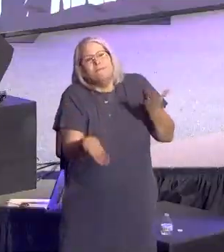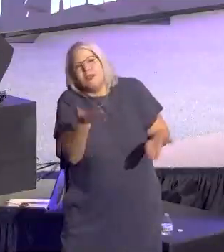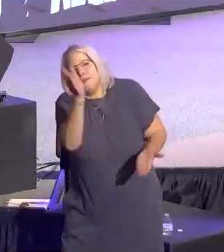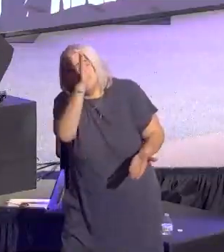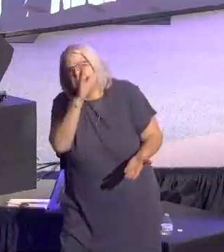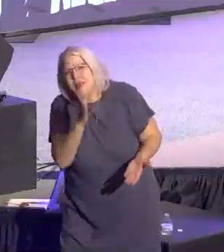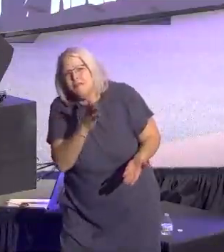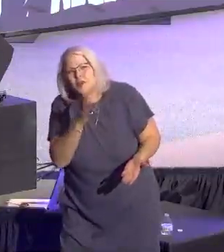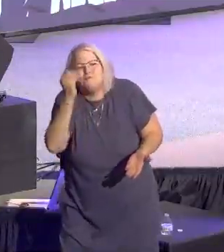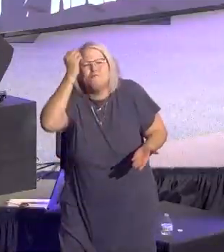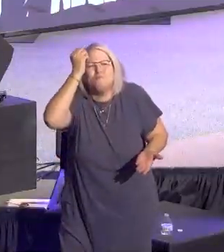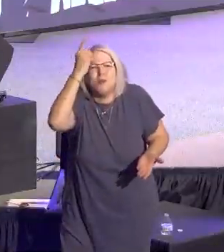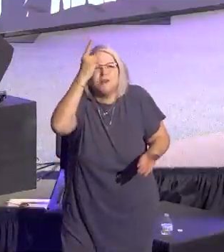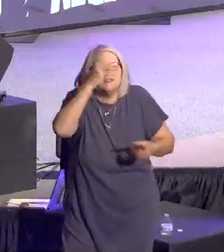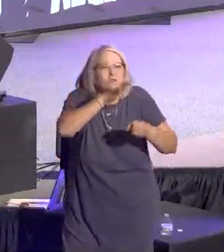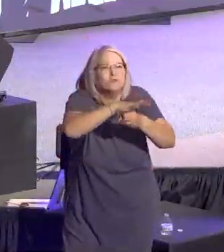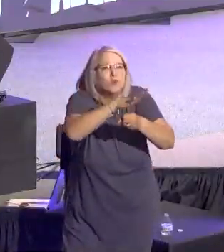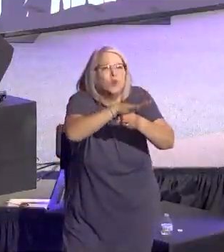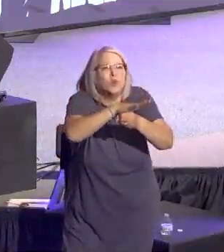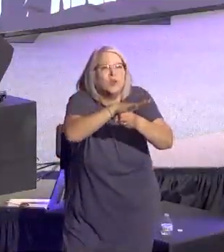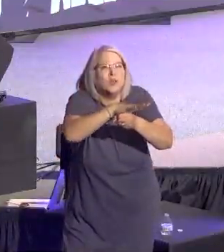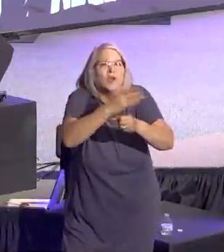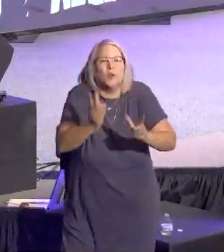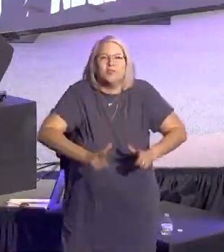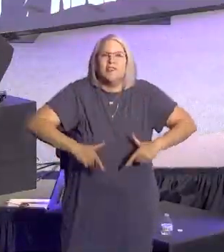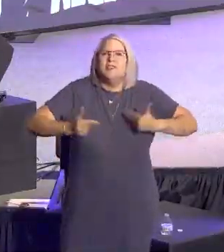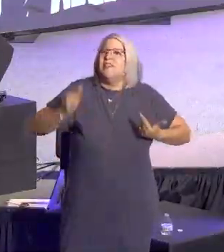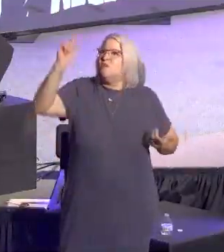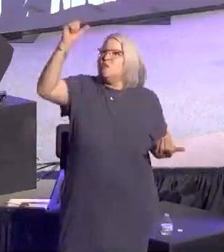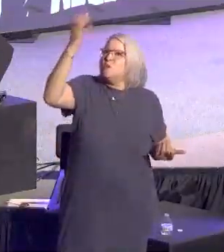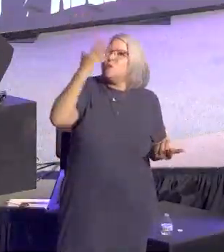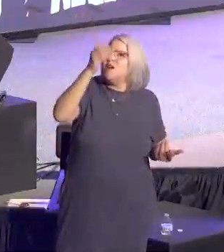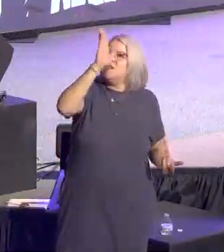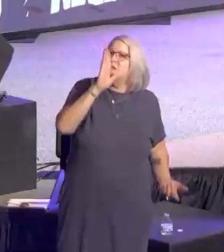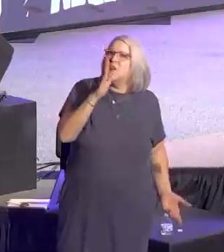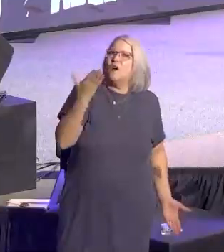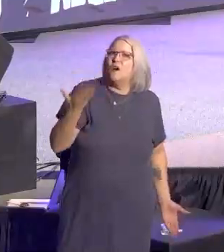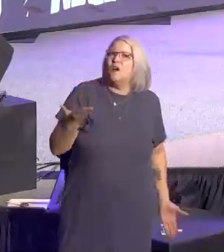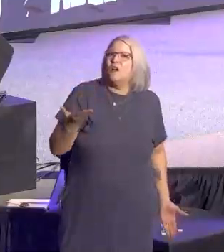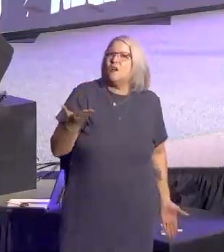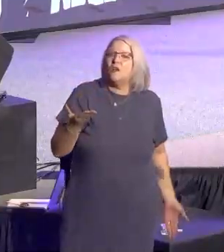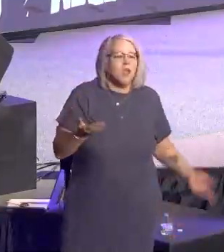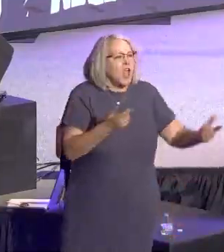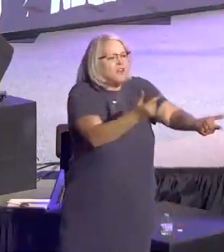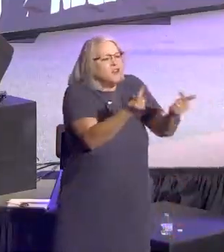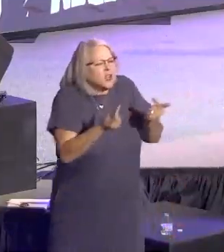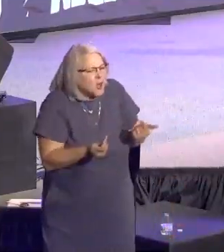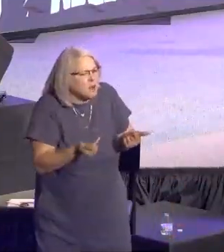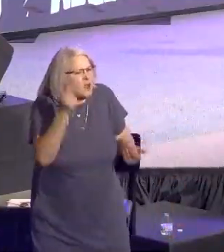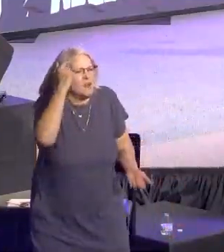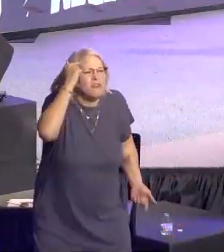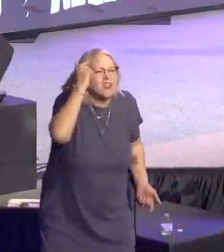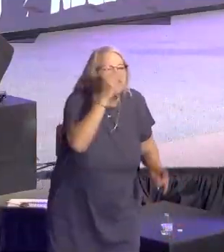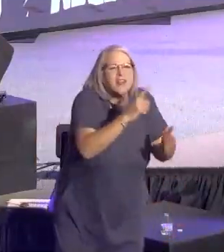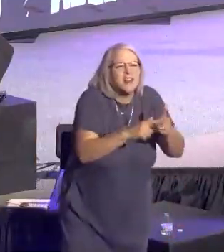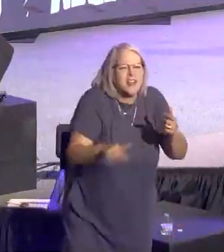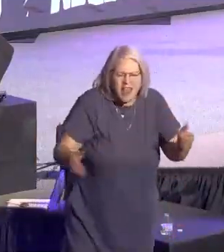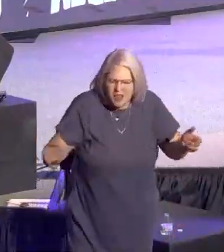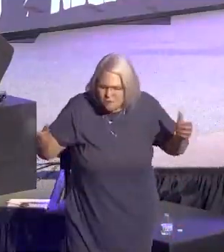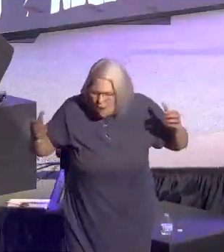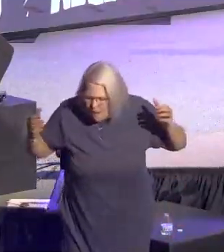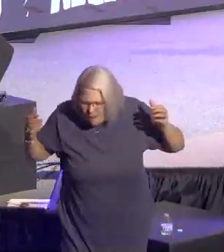been able to grasp what it means to live in the grace of God. If you came here today thinking that you can't go